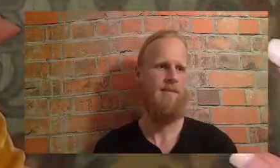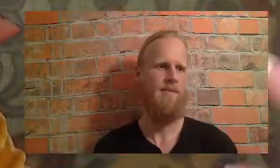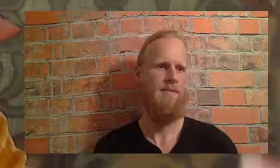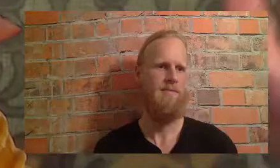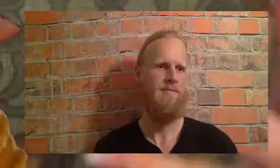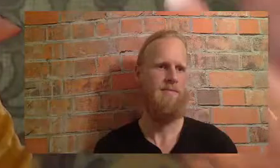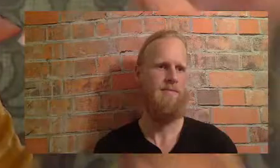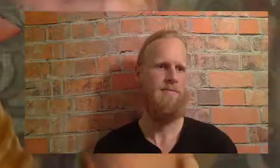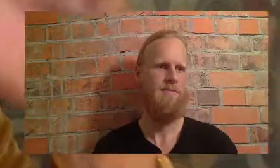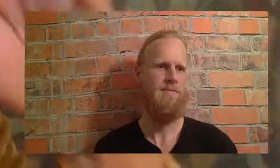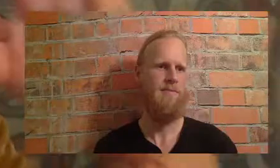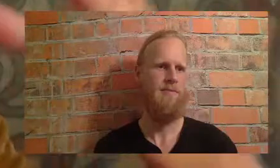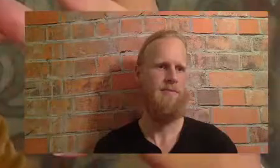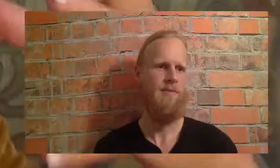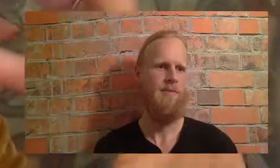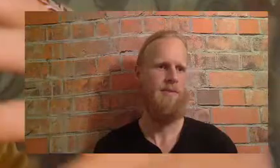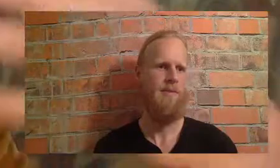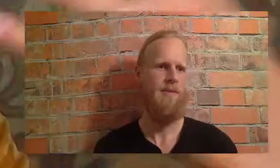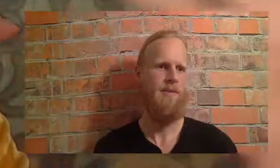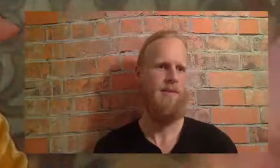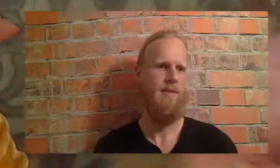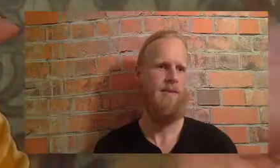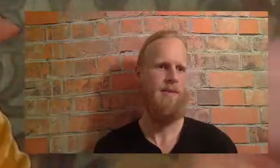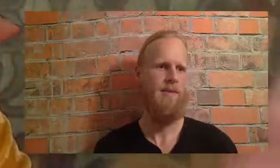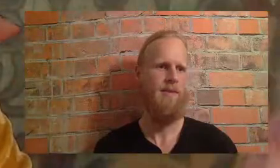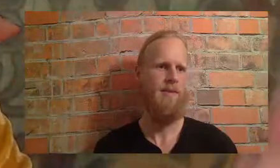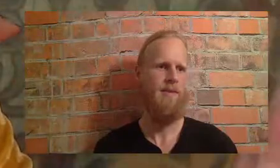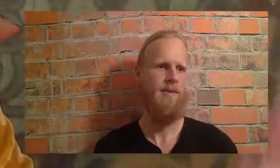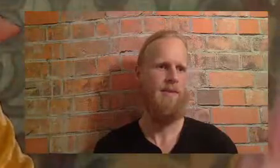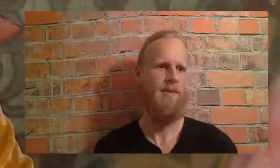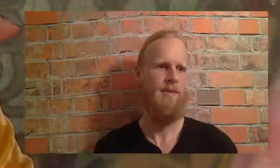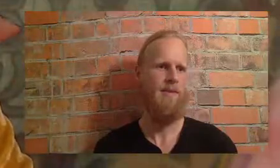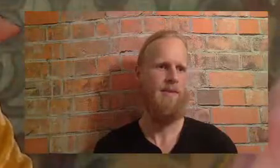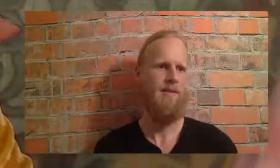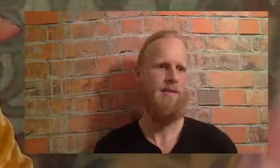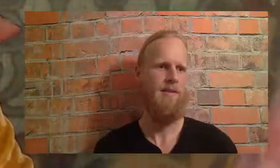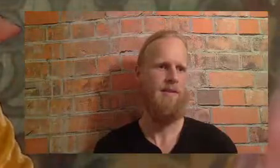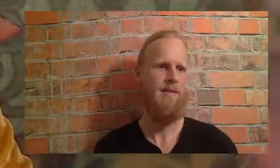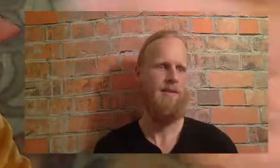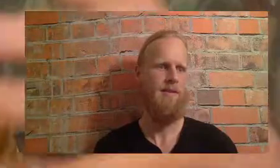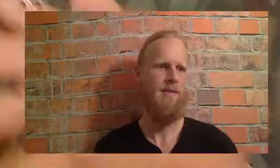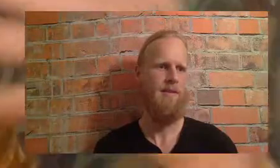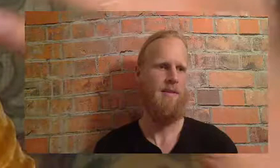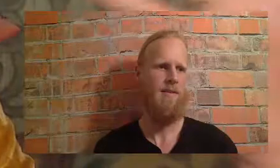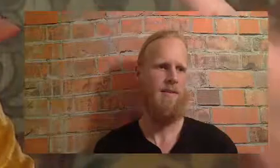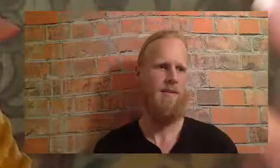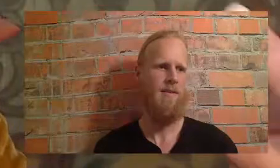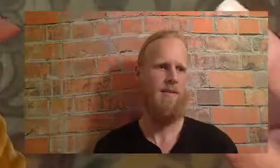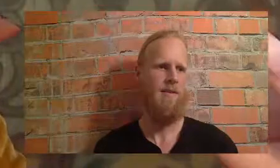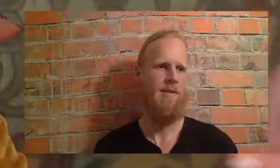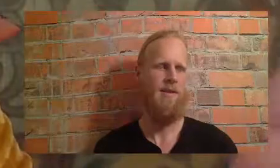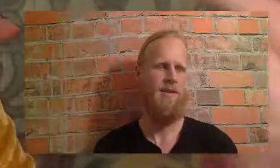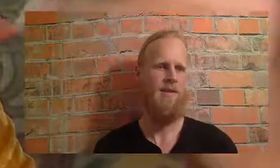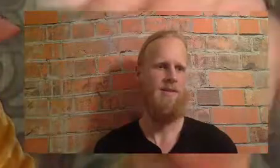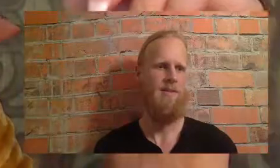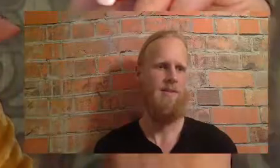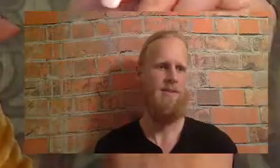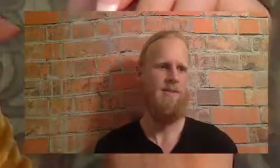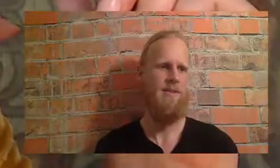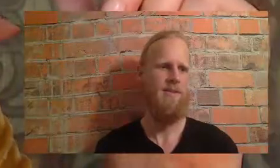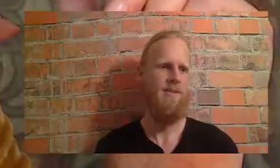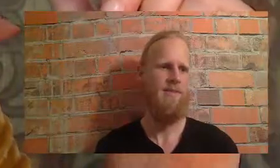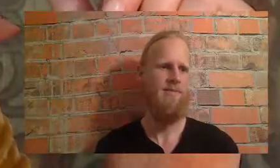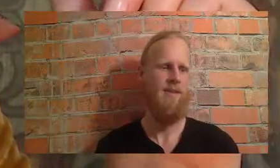relief. Relationships change, and even people that you may not have talked to for a long time tend to relax and open